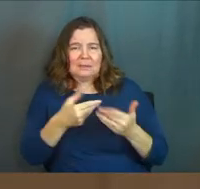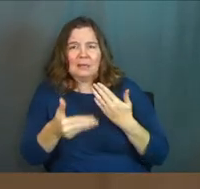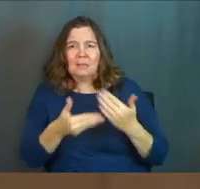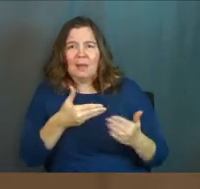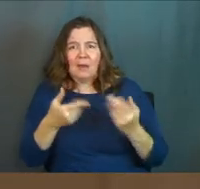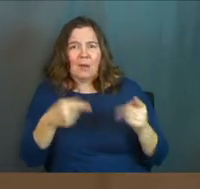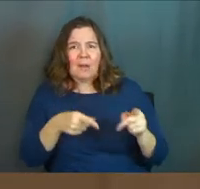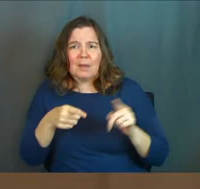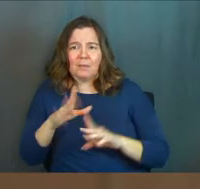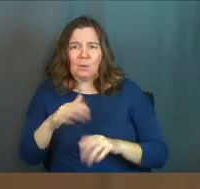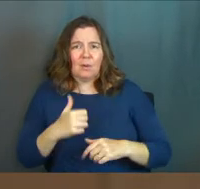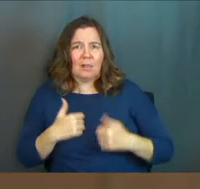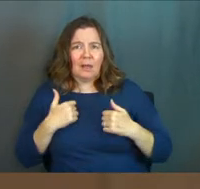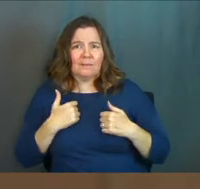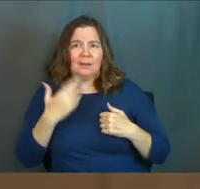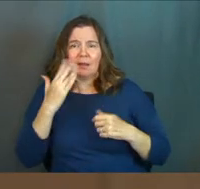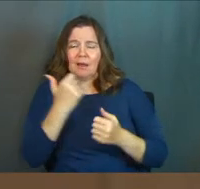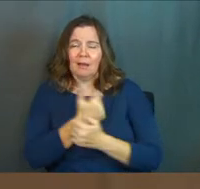you've done in your life.